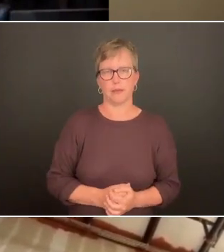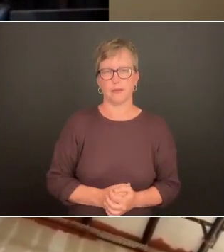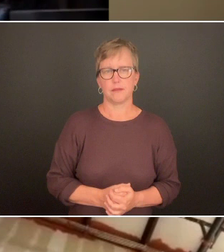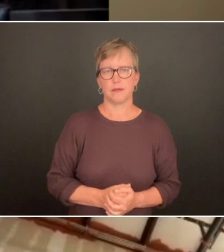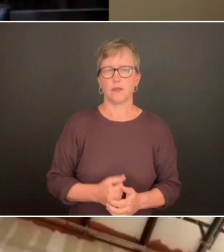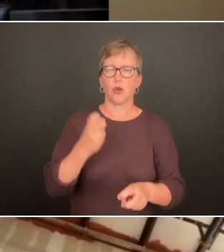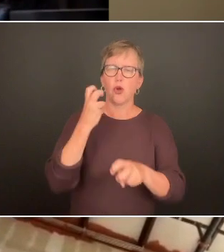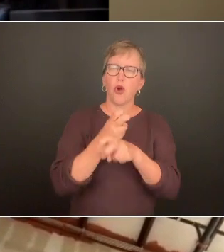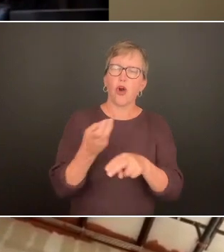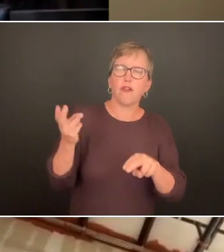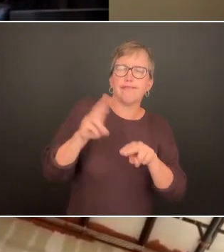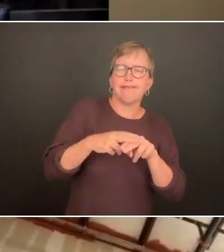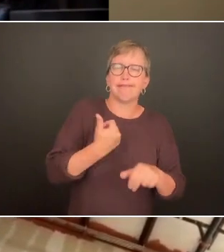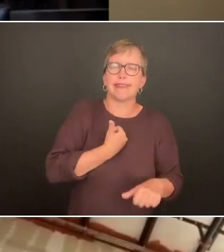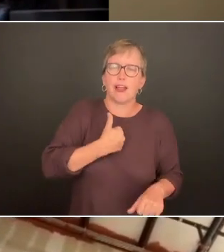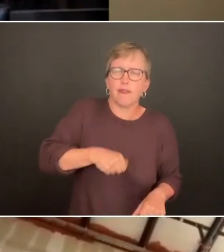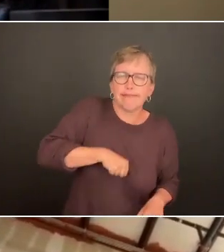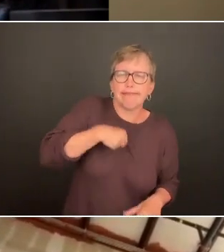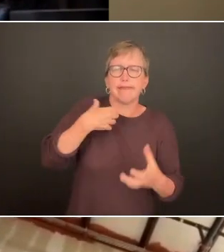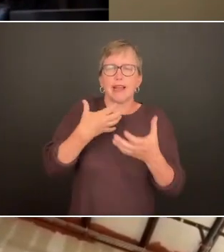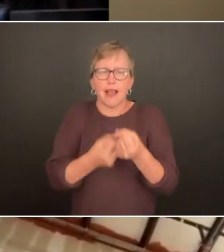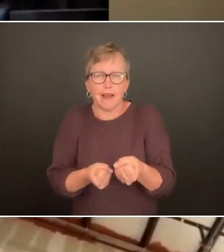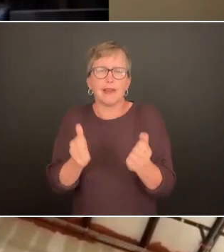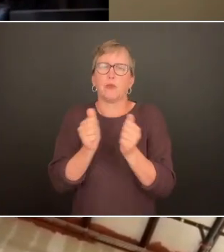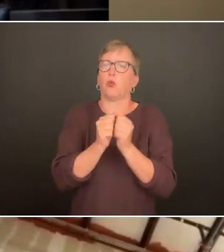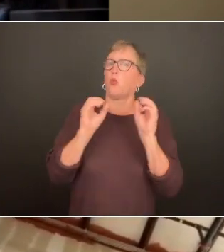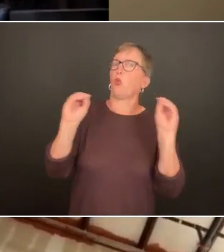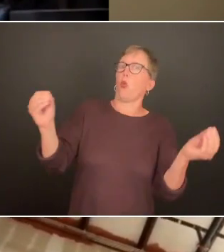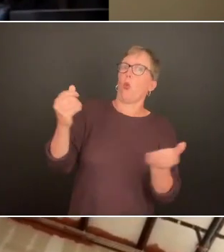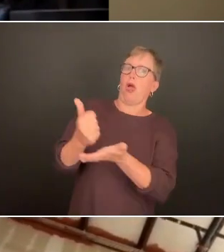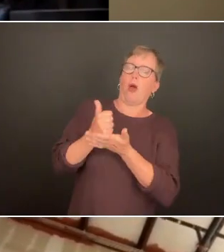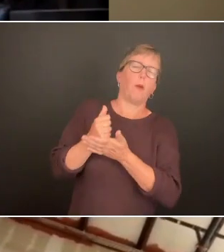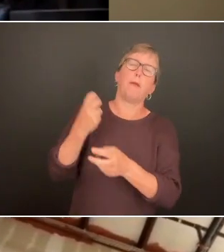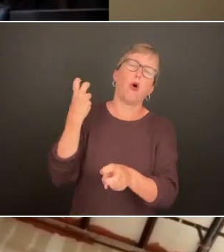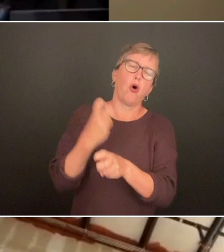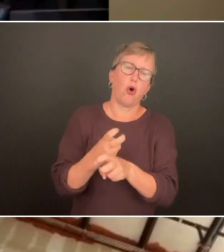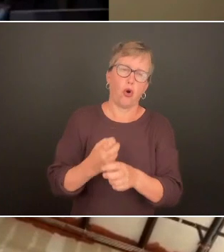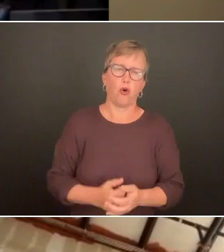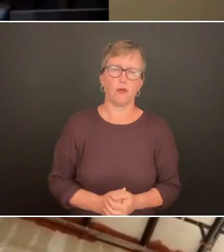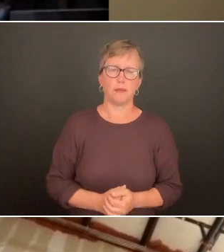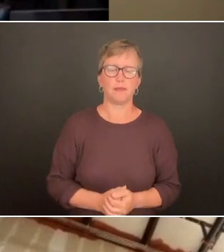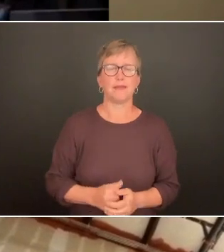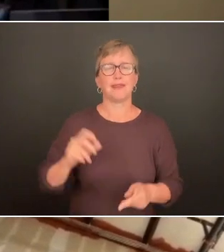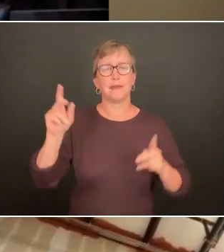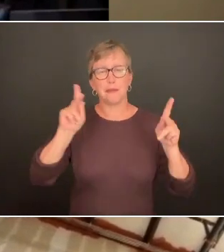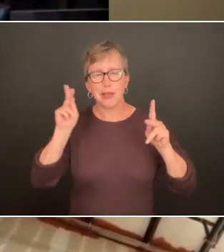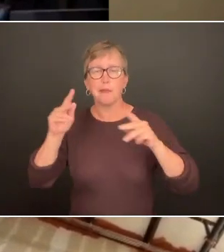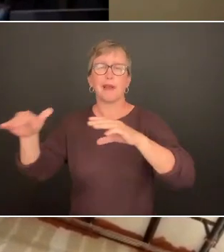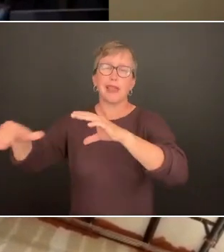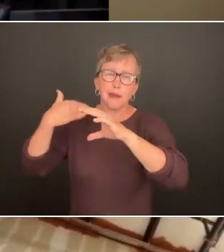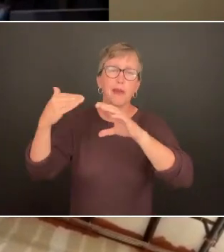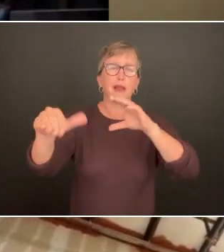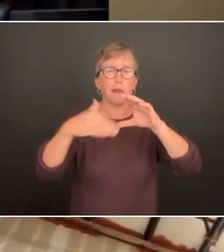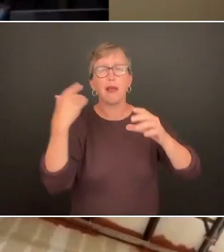I have gotten so many emails about, you know, where can I find an individual who works with spinal cord injury?